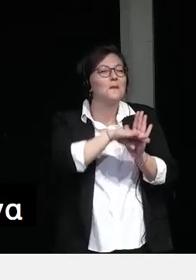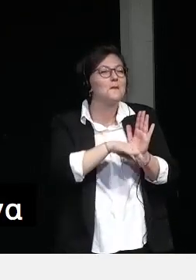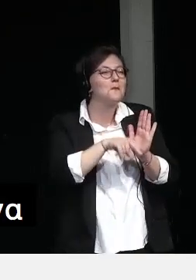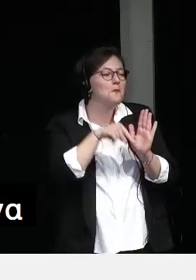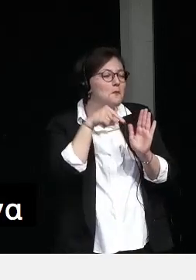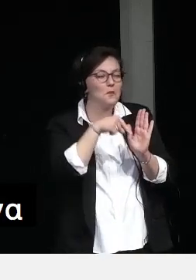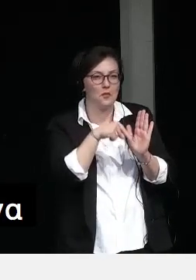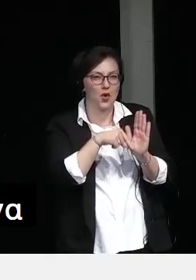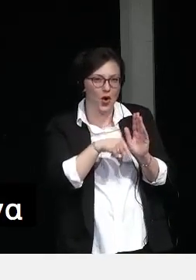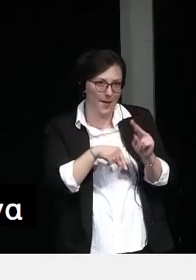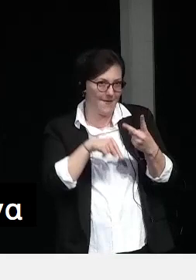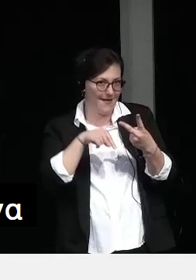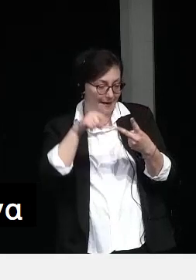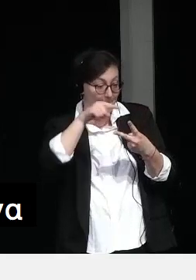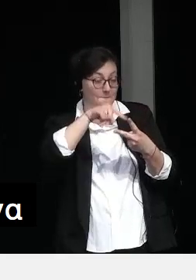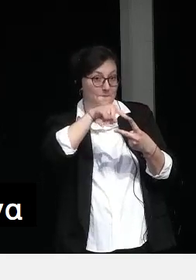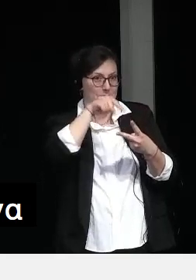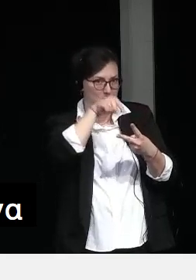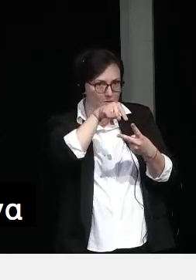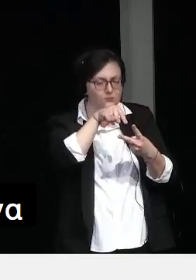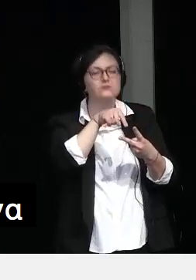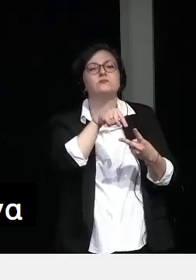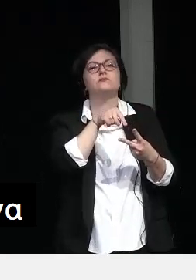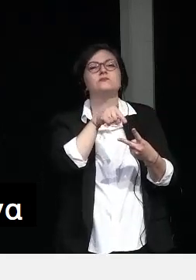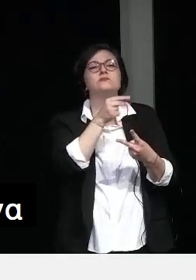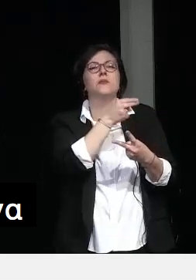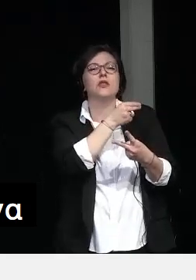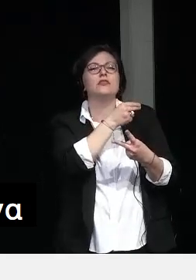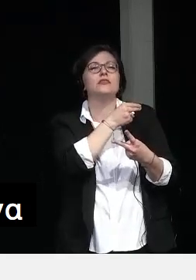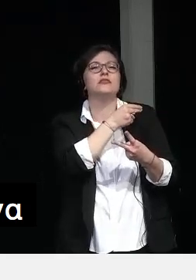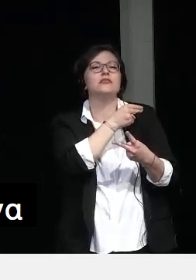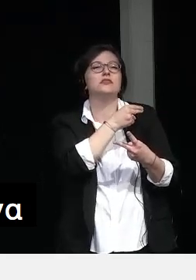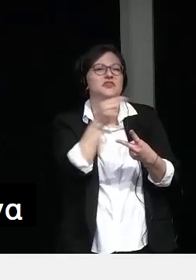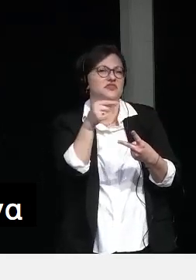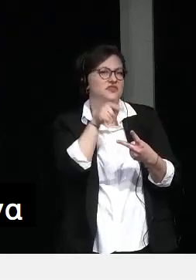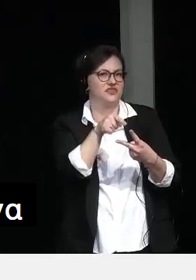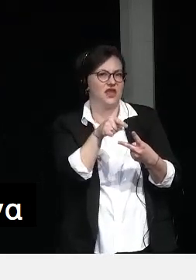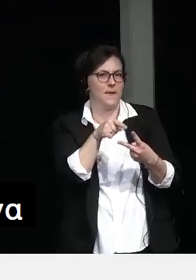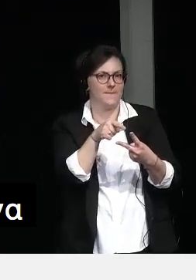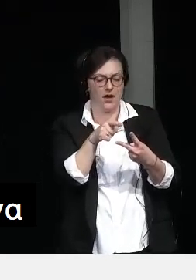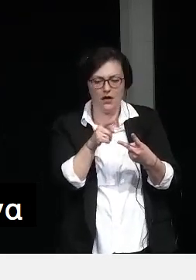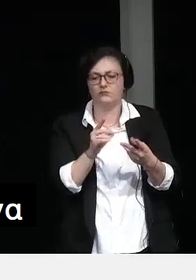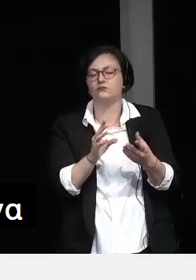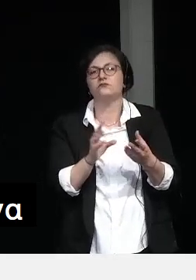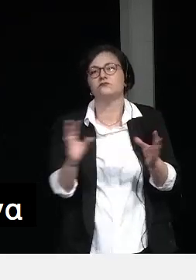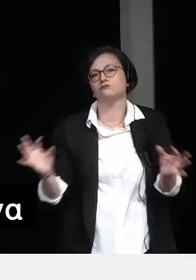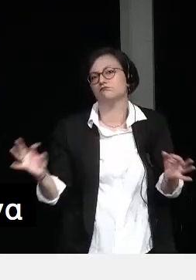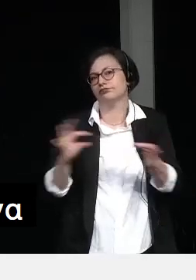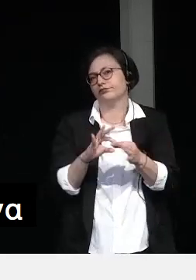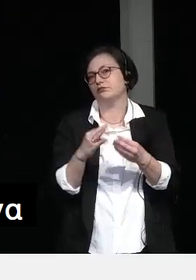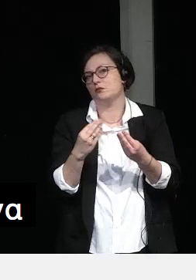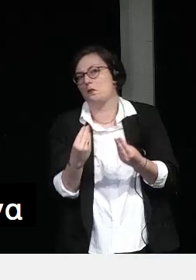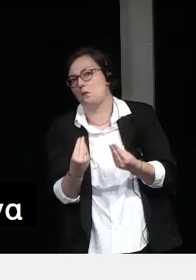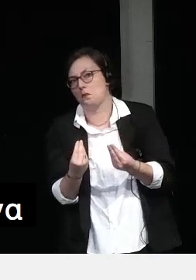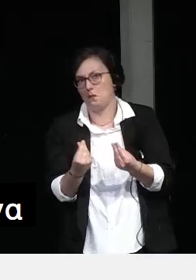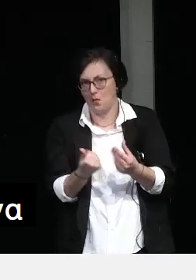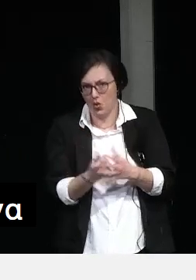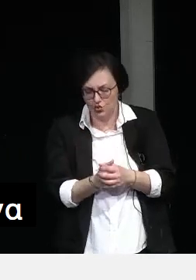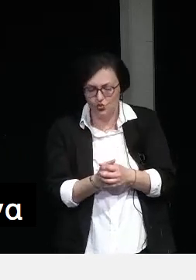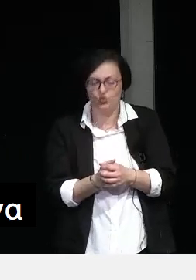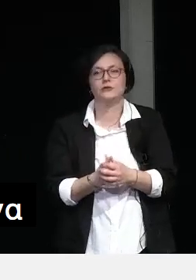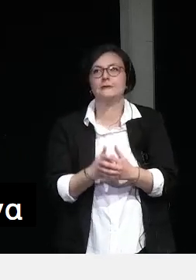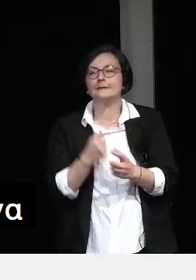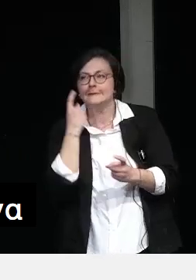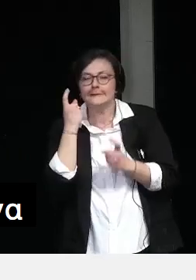But in Italy, but in other places as well, and lots of countries, in the